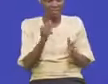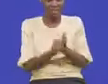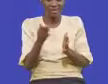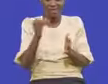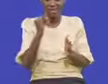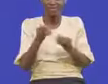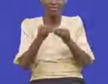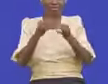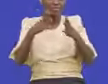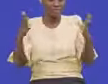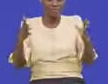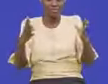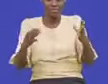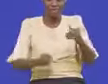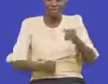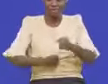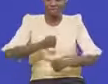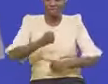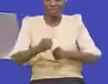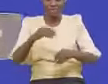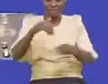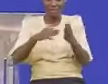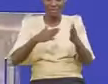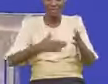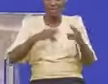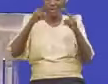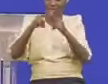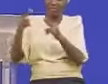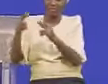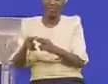Me kpɔ be le miabe miadea amewo le fu kpem ŋutɔe.